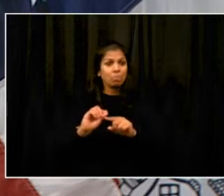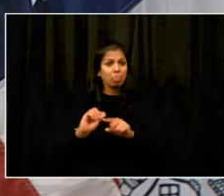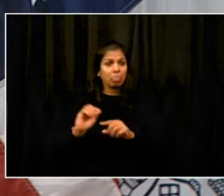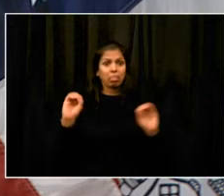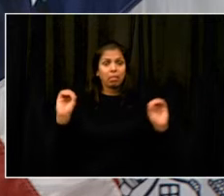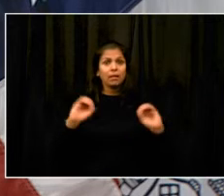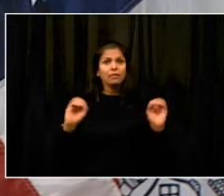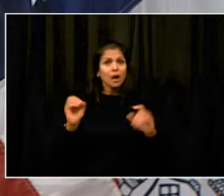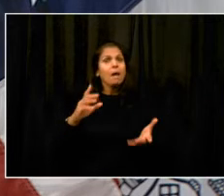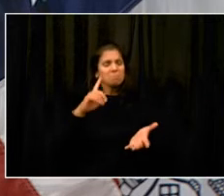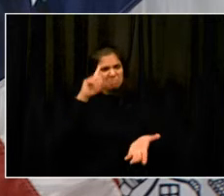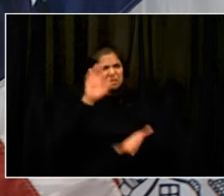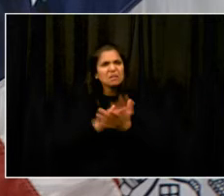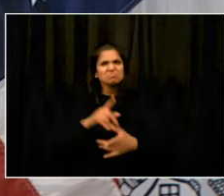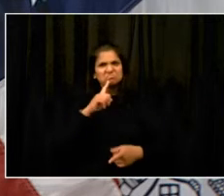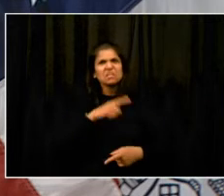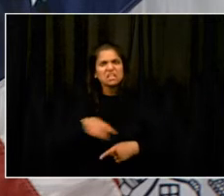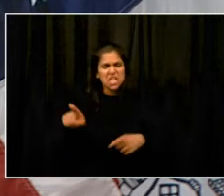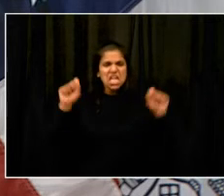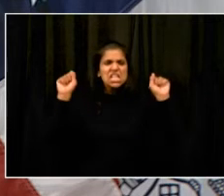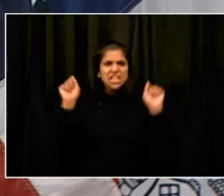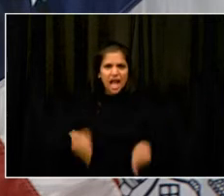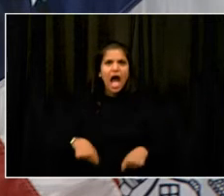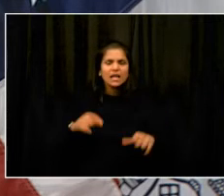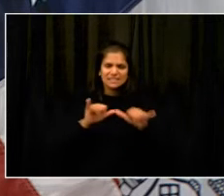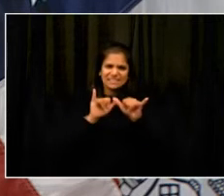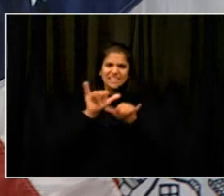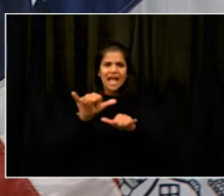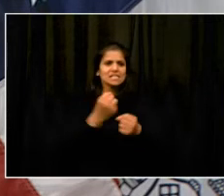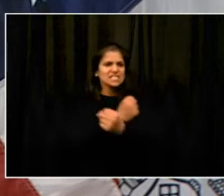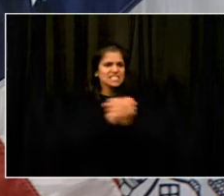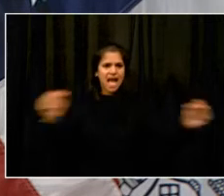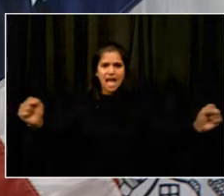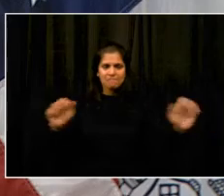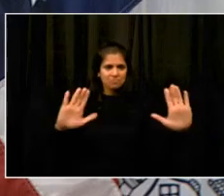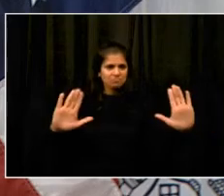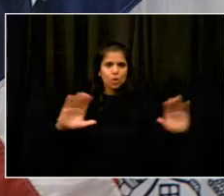been unbelievably favorable. Low